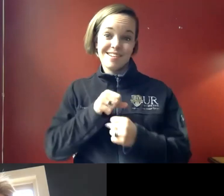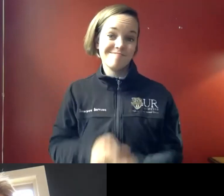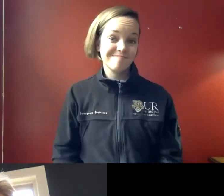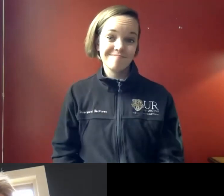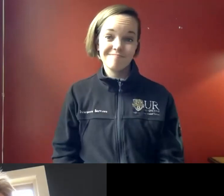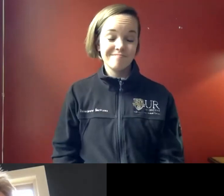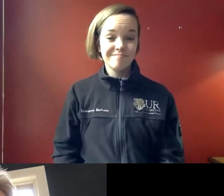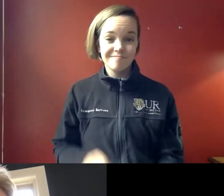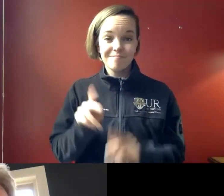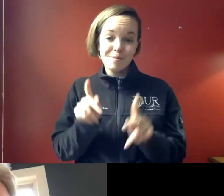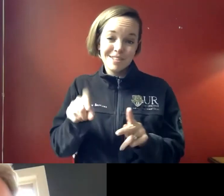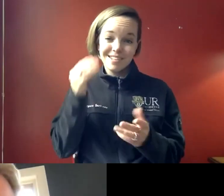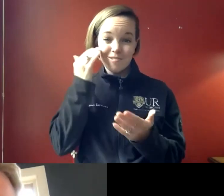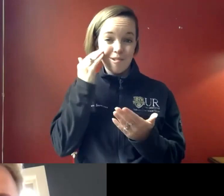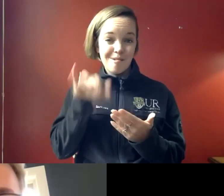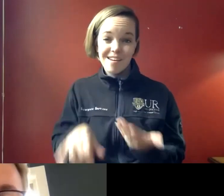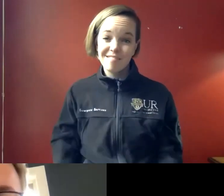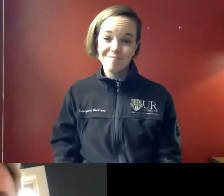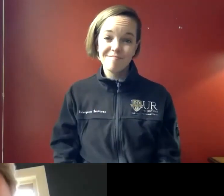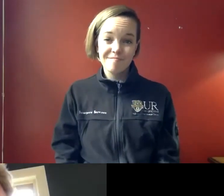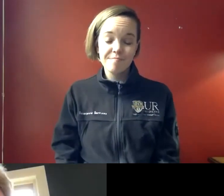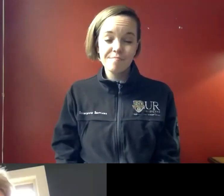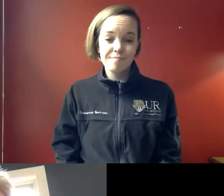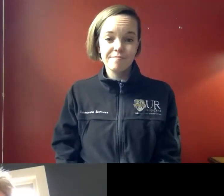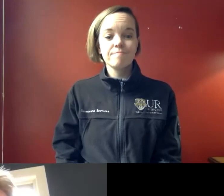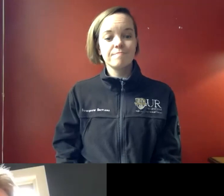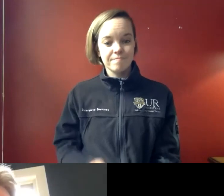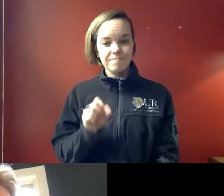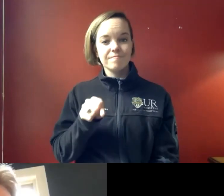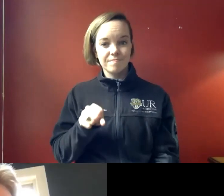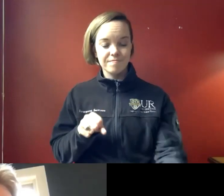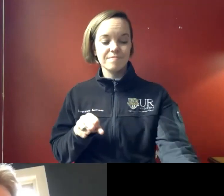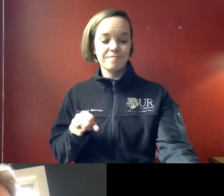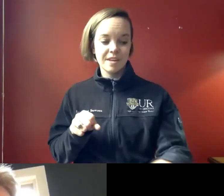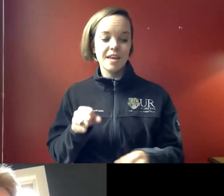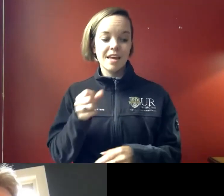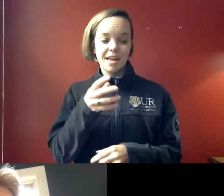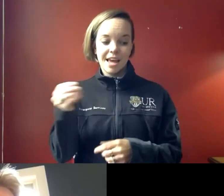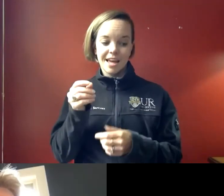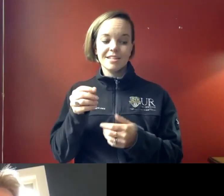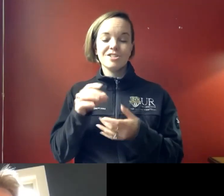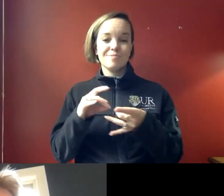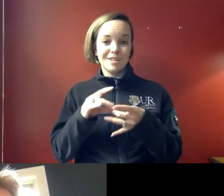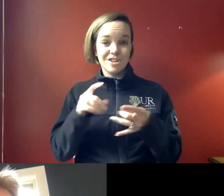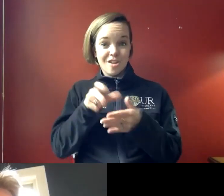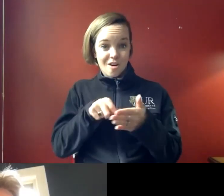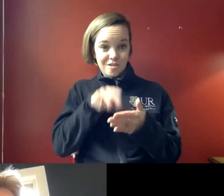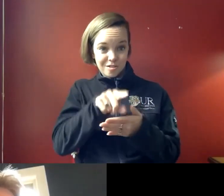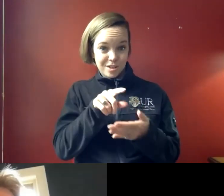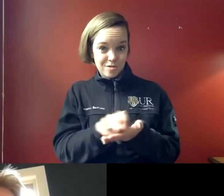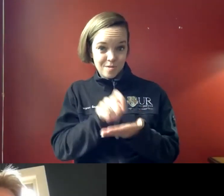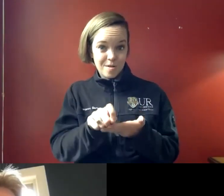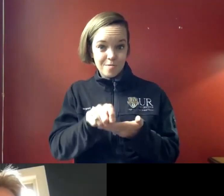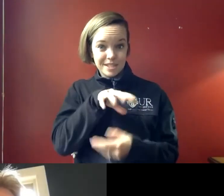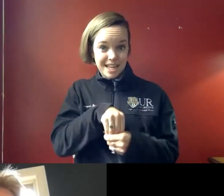that. And just to reference what you said, the article that you wrote, that was in Academic Medicine. Yes, and